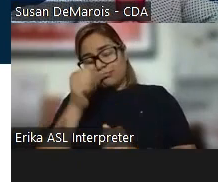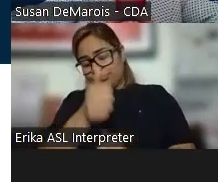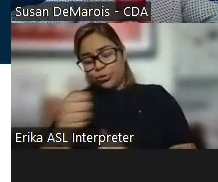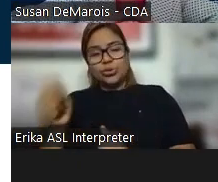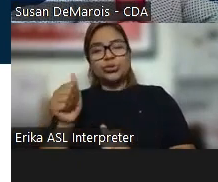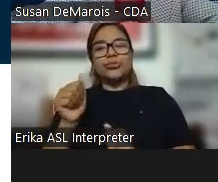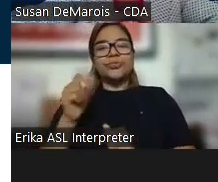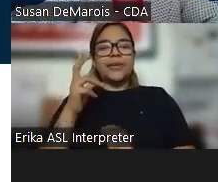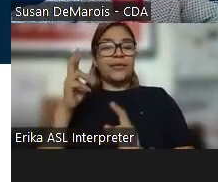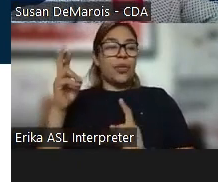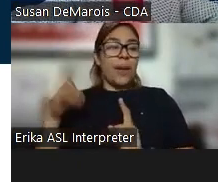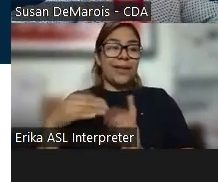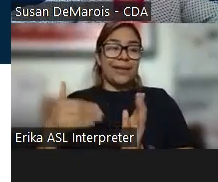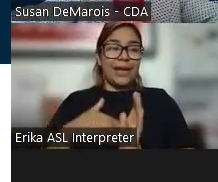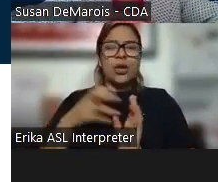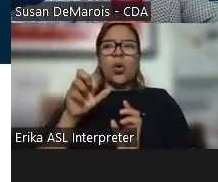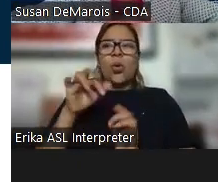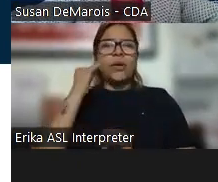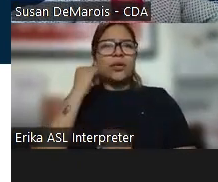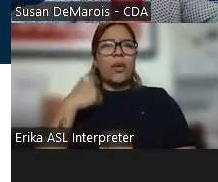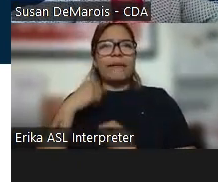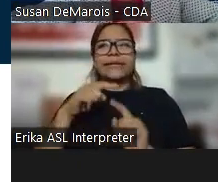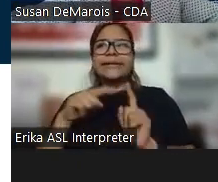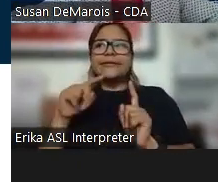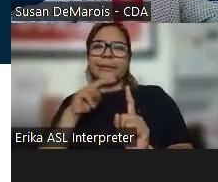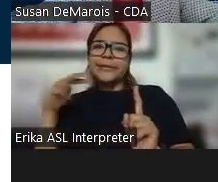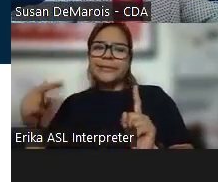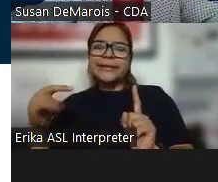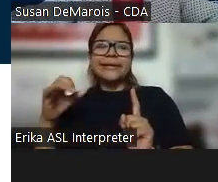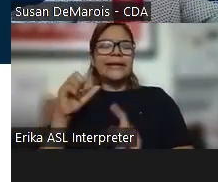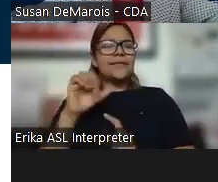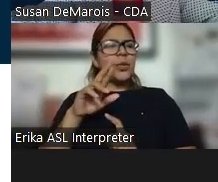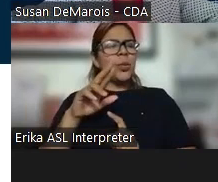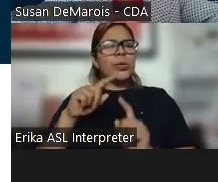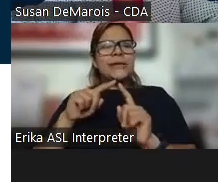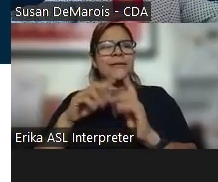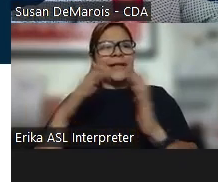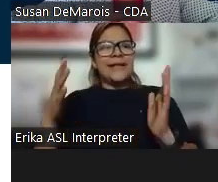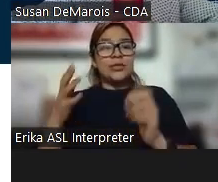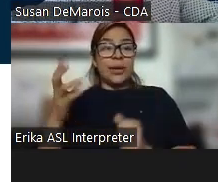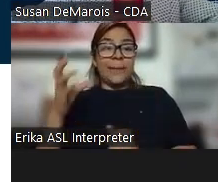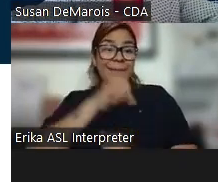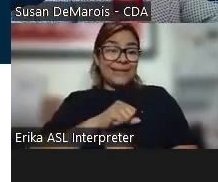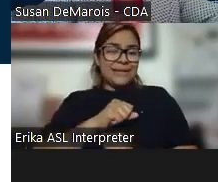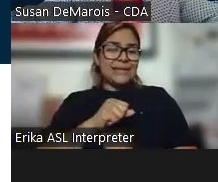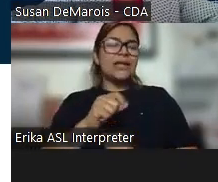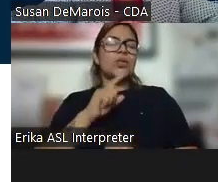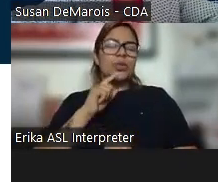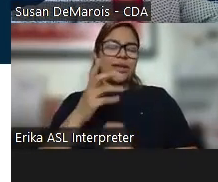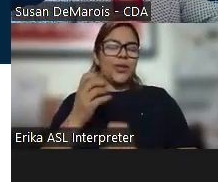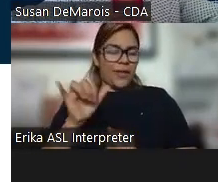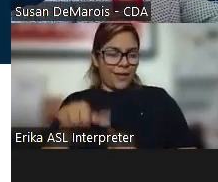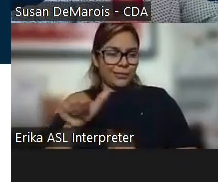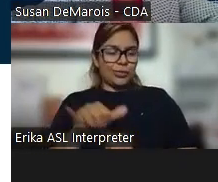are voices and perspectives and parts of the state that are missing. We welcome your suggestions for new members that we can